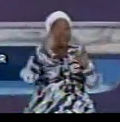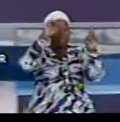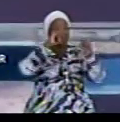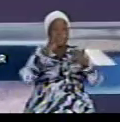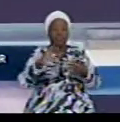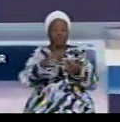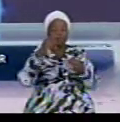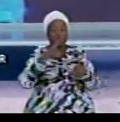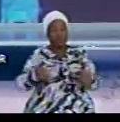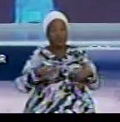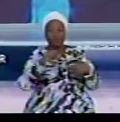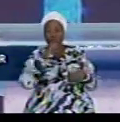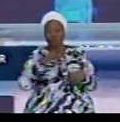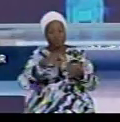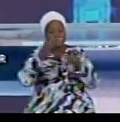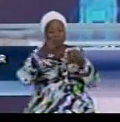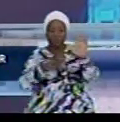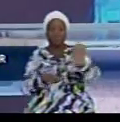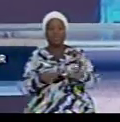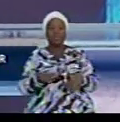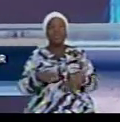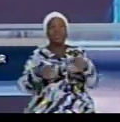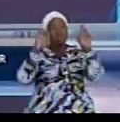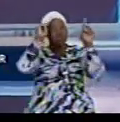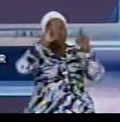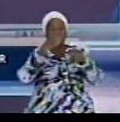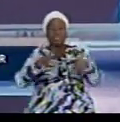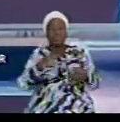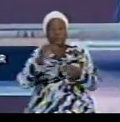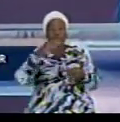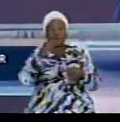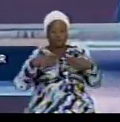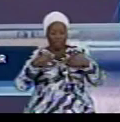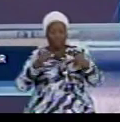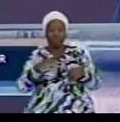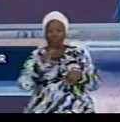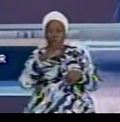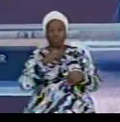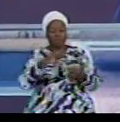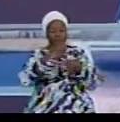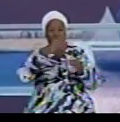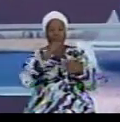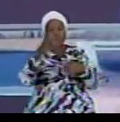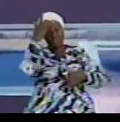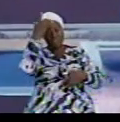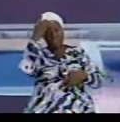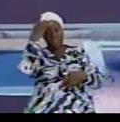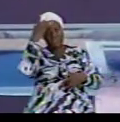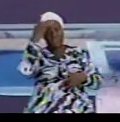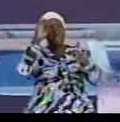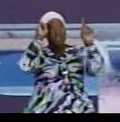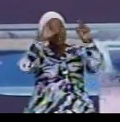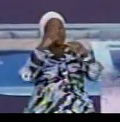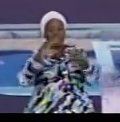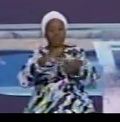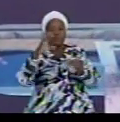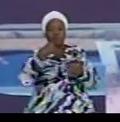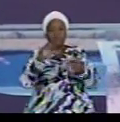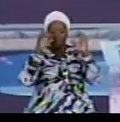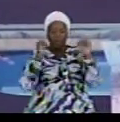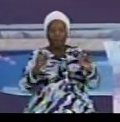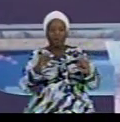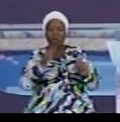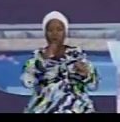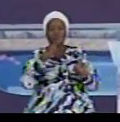the spirit of death. Is the spirit of healing, not the spirit of sickness. Is the spirit of